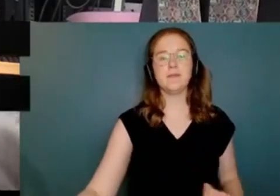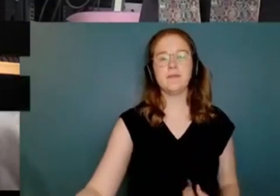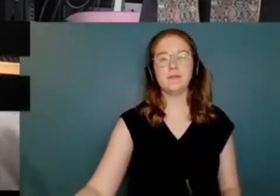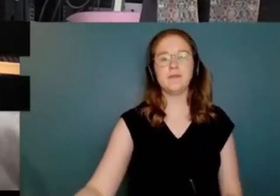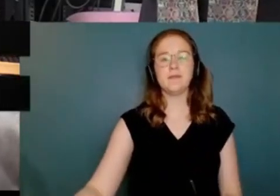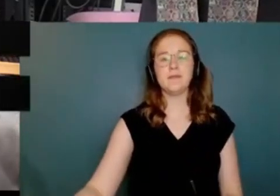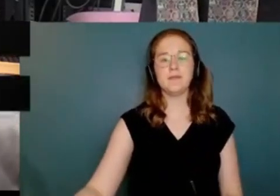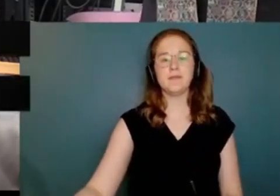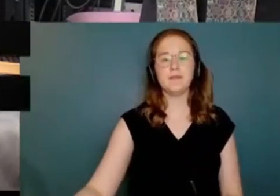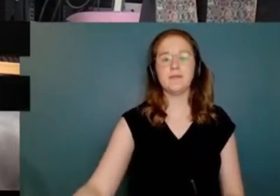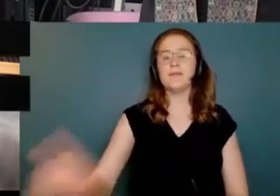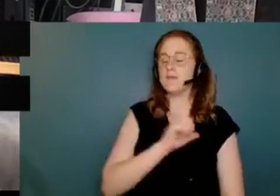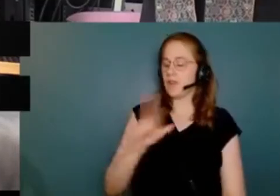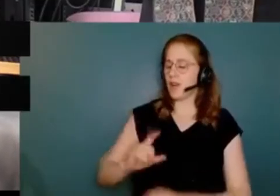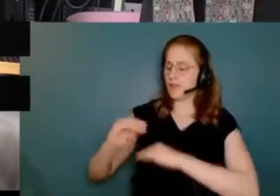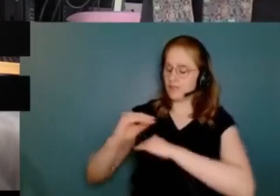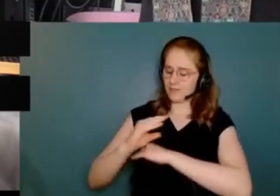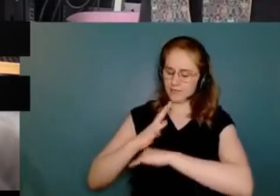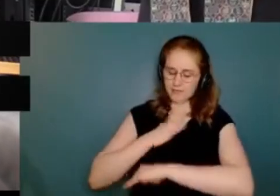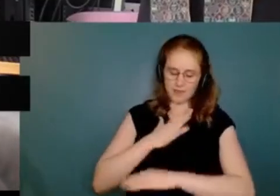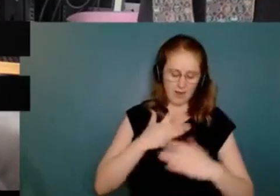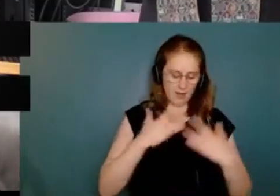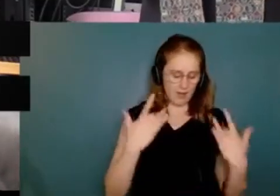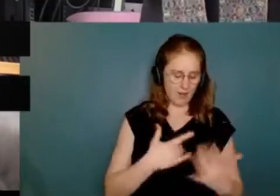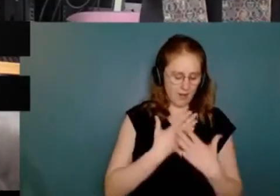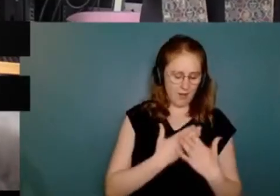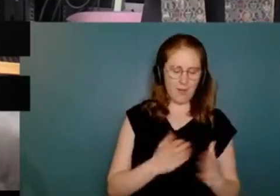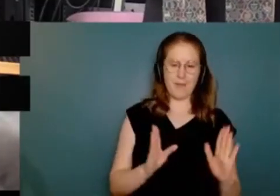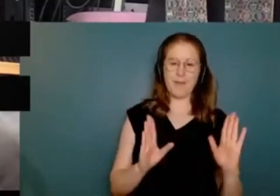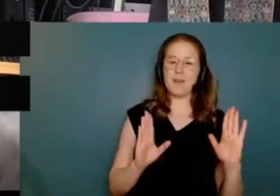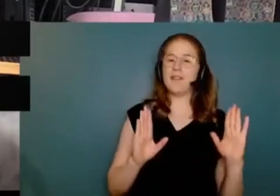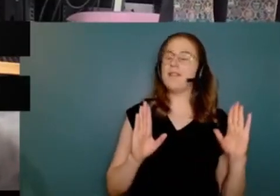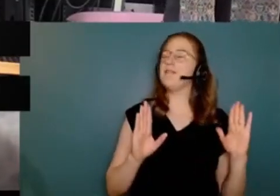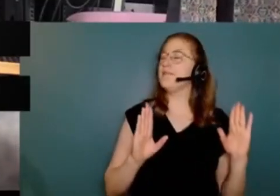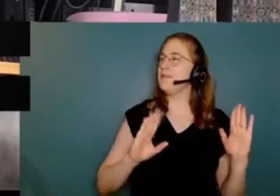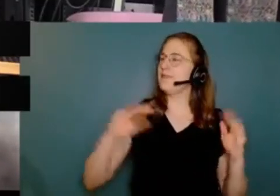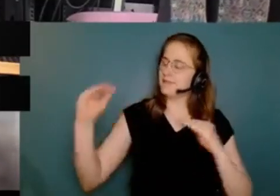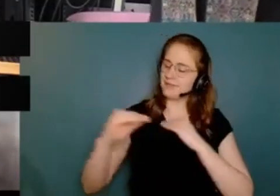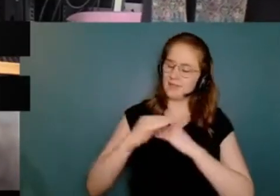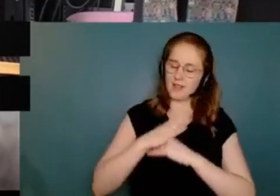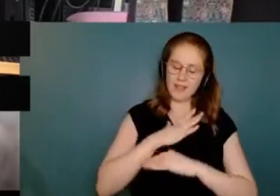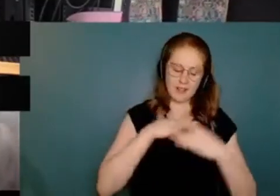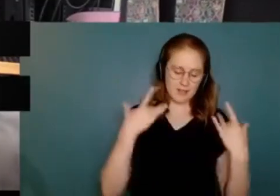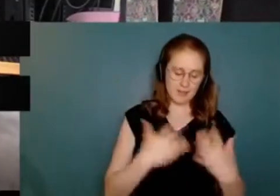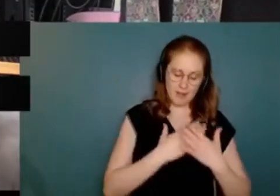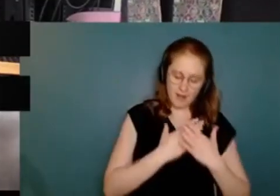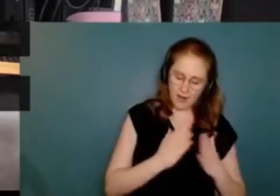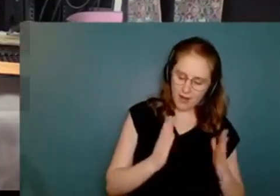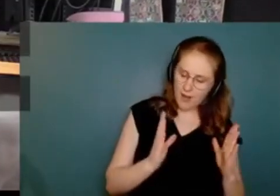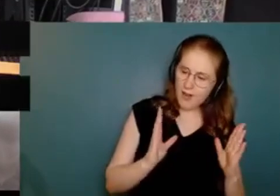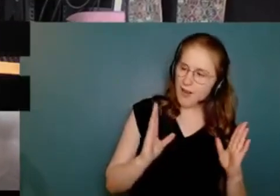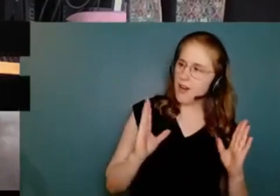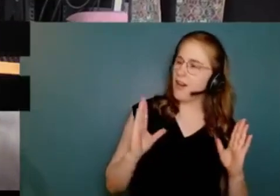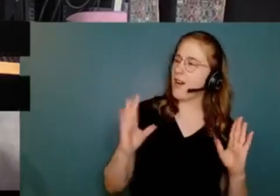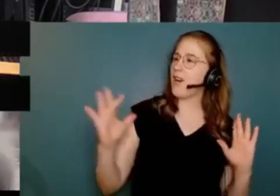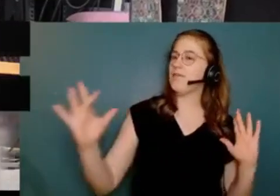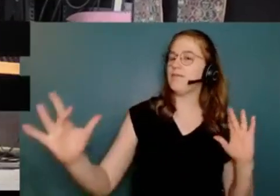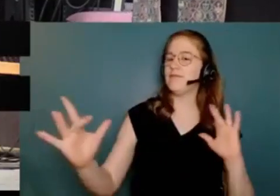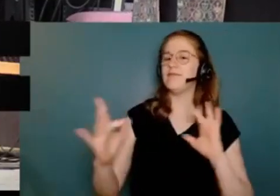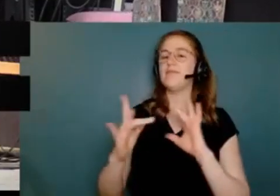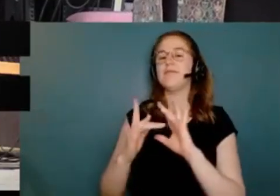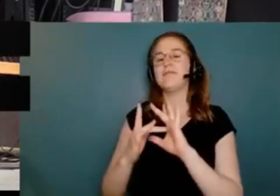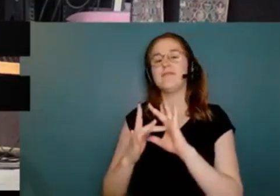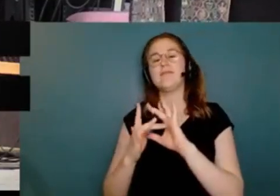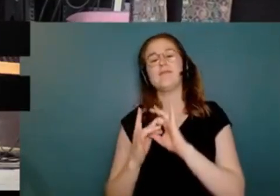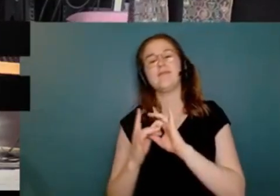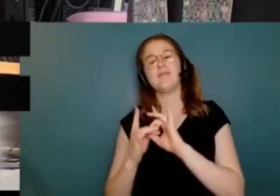Open the eyes of my heart, Lord. Open the eyes of my heart. I want